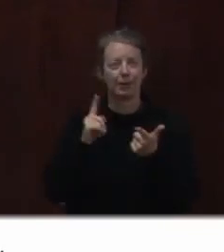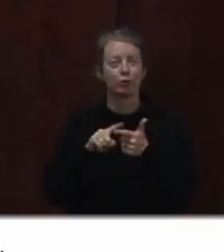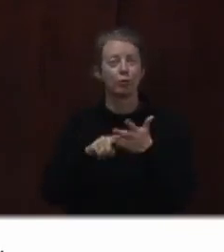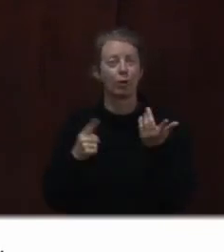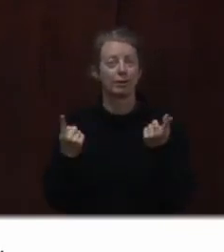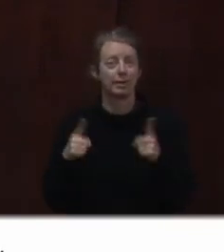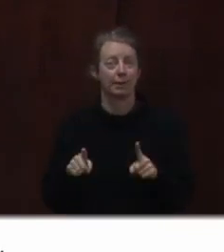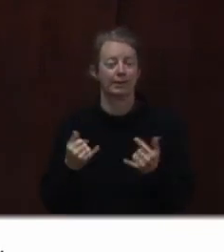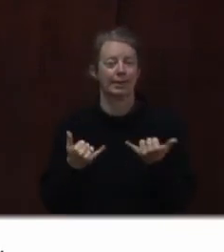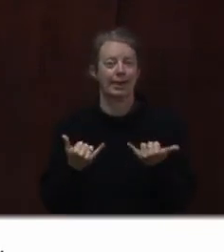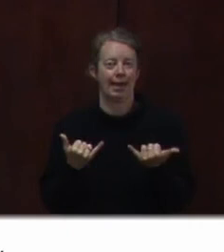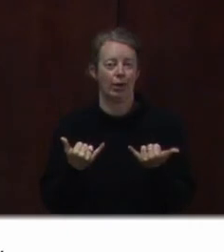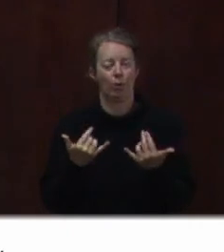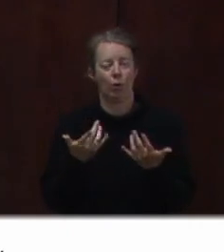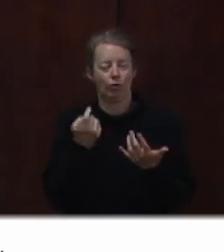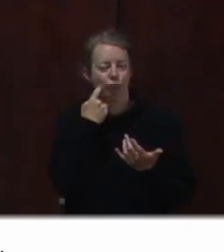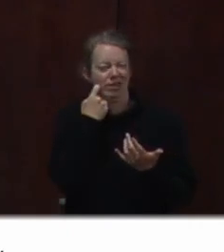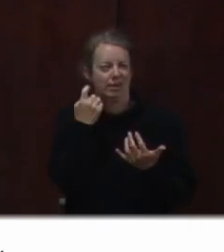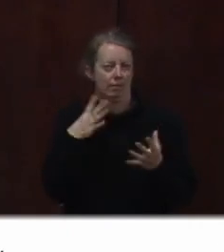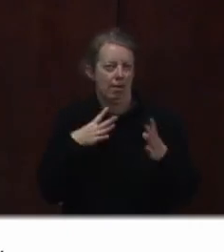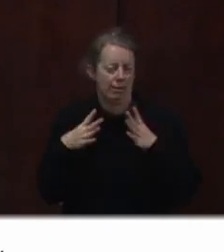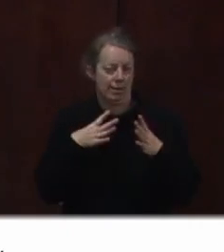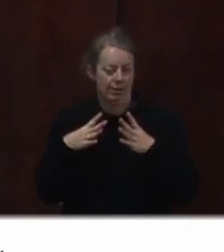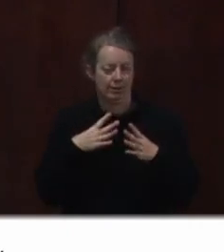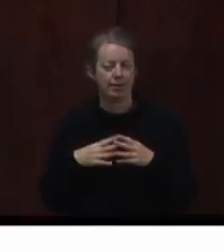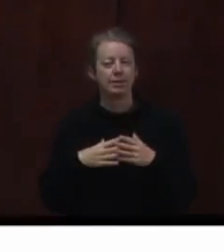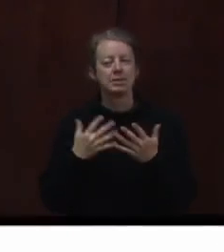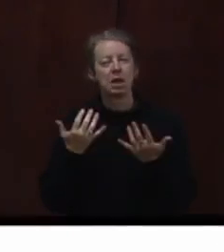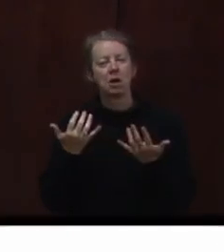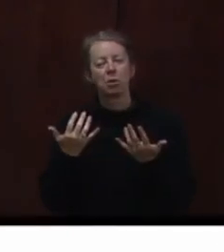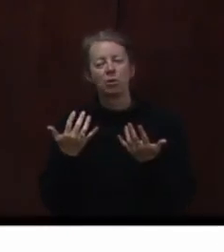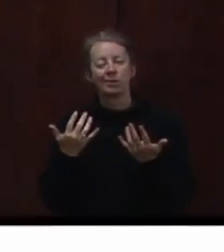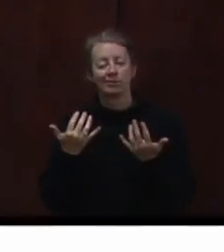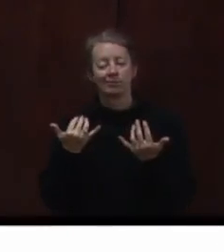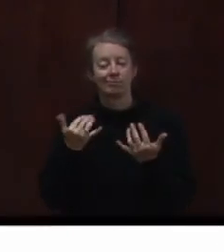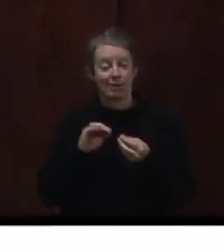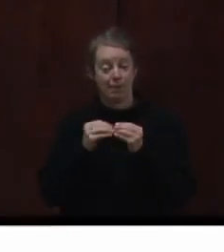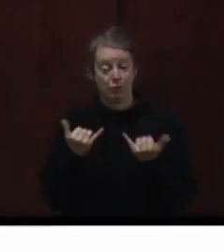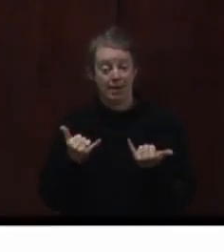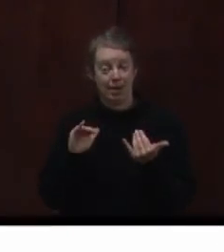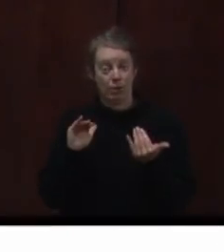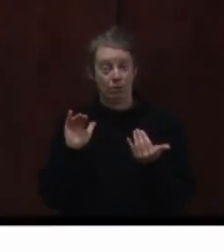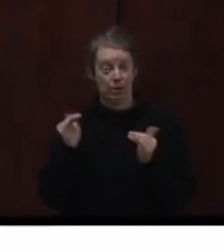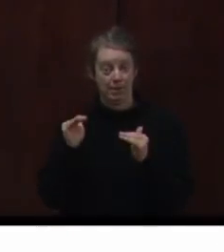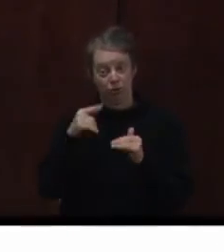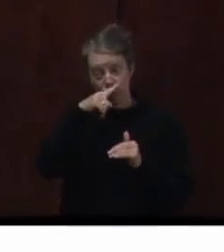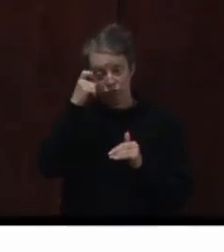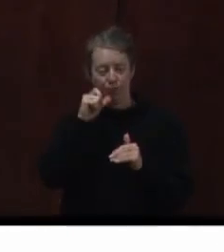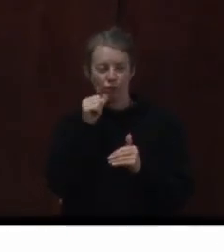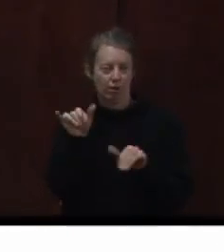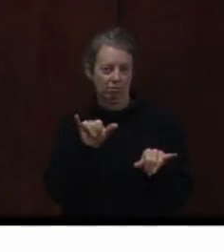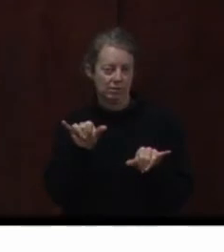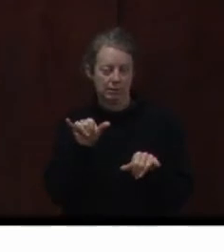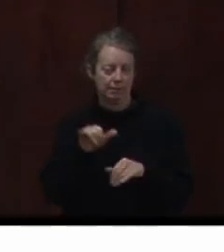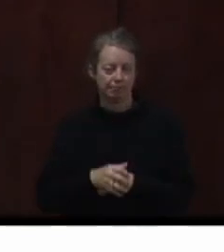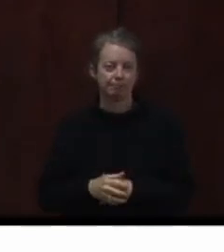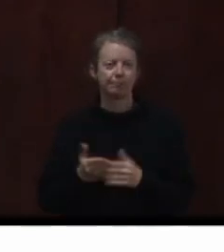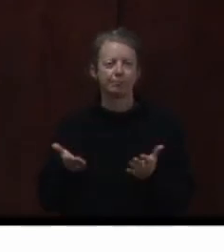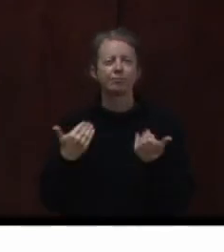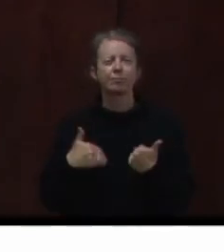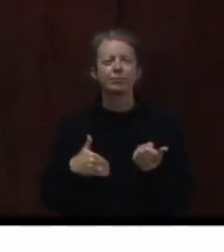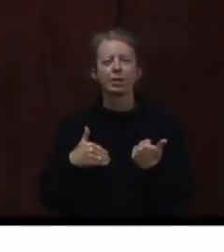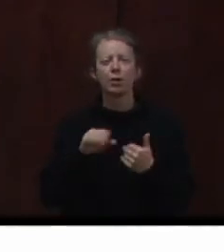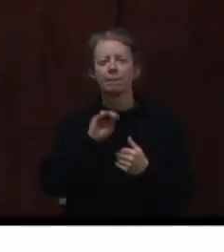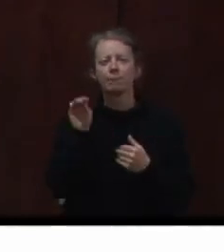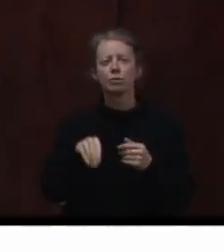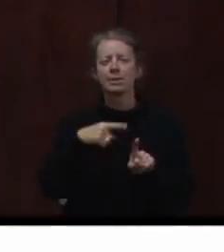reached those summer levels yet. Our percent positivity is currently and